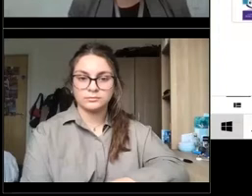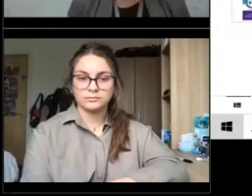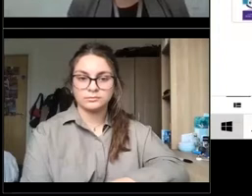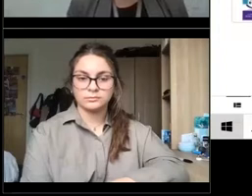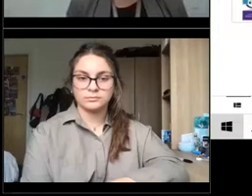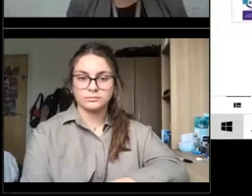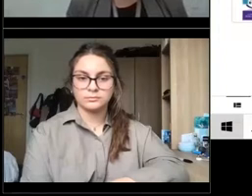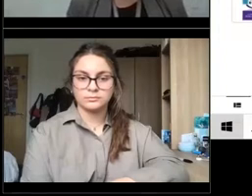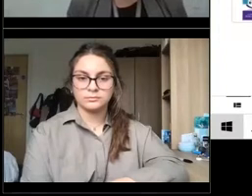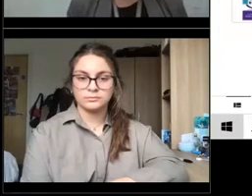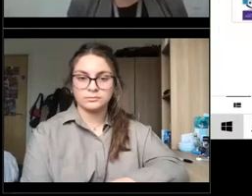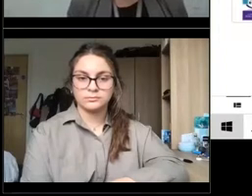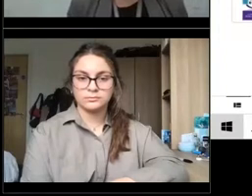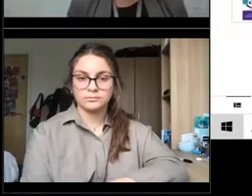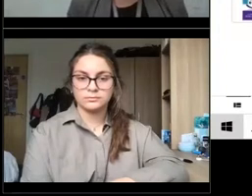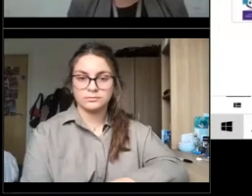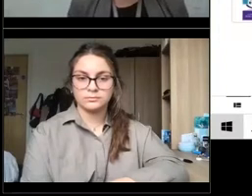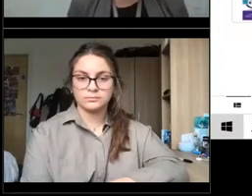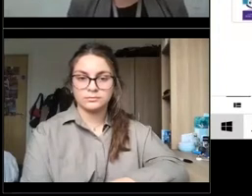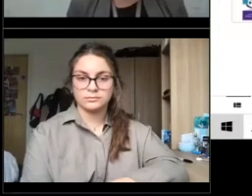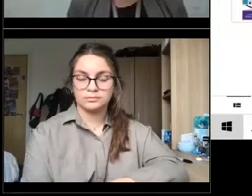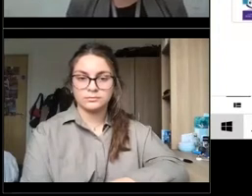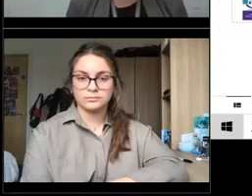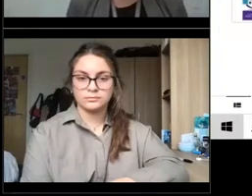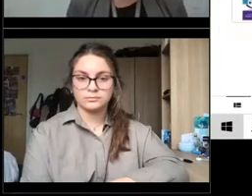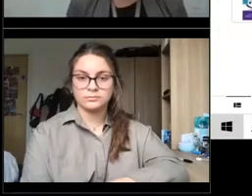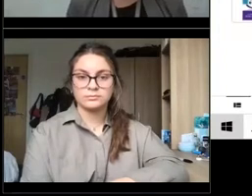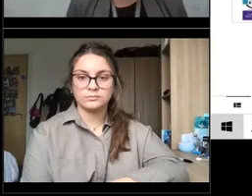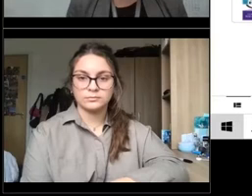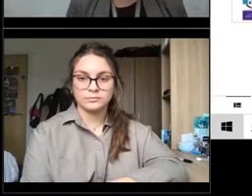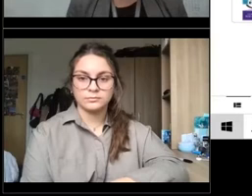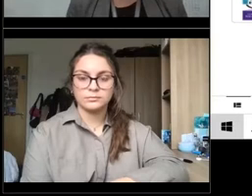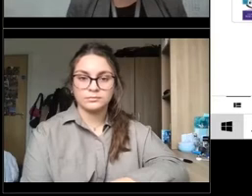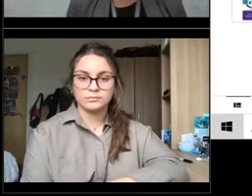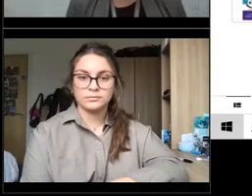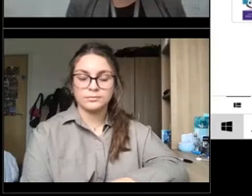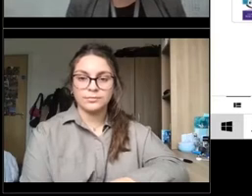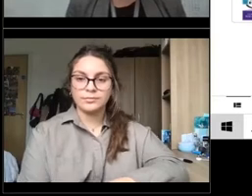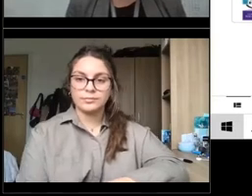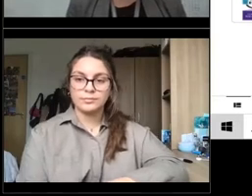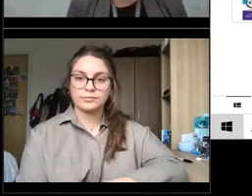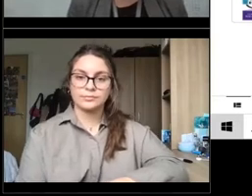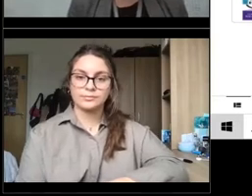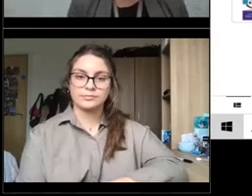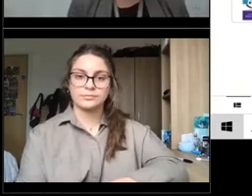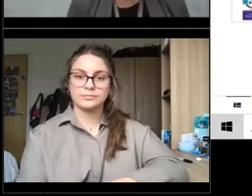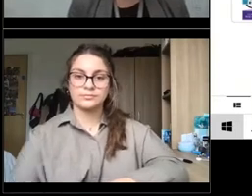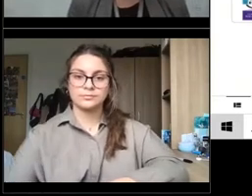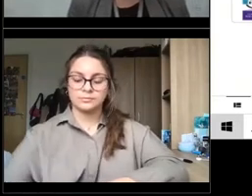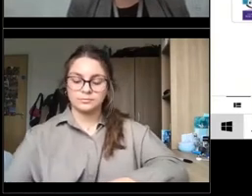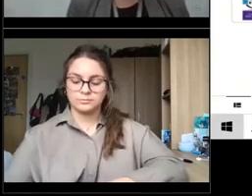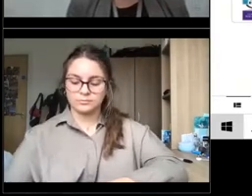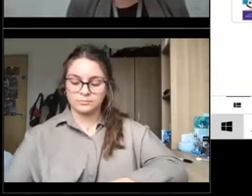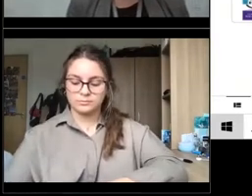us to as governors are around, do we know which children in our schools, do all staff know which children have had historic contact with